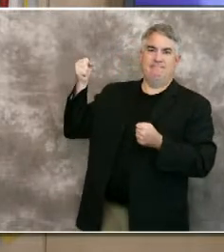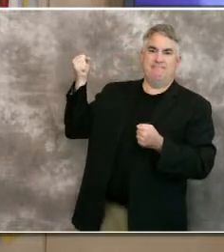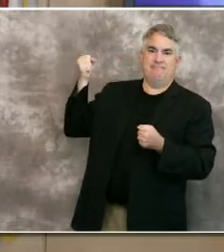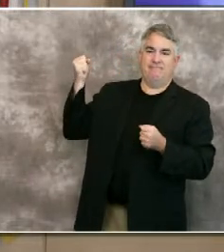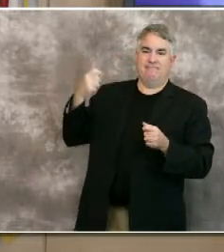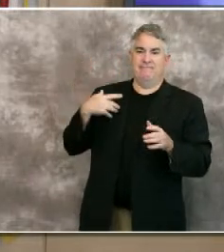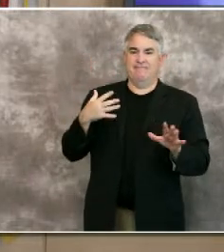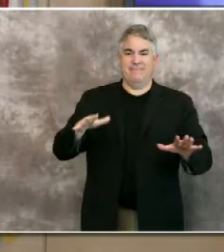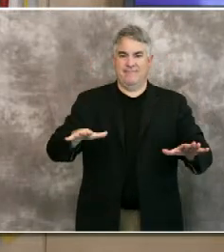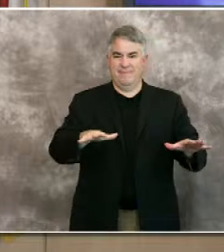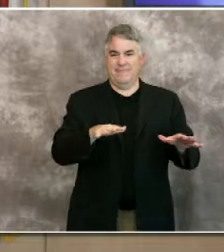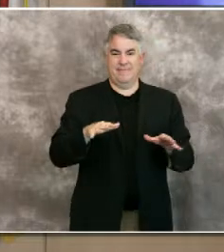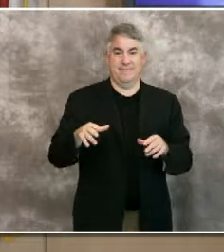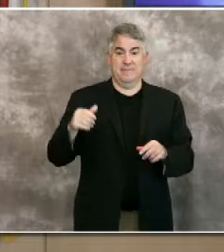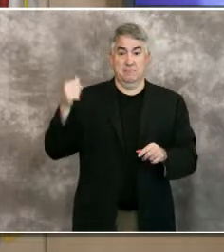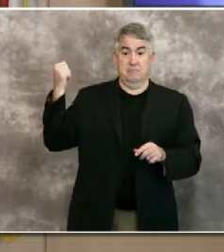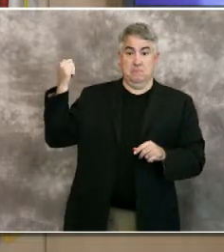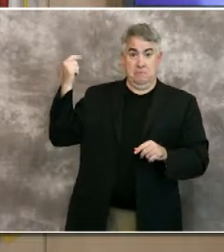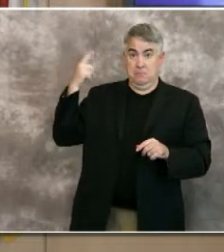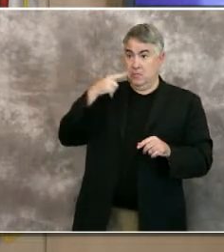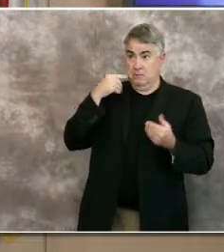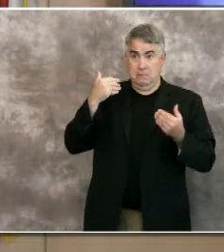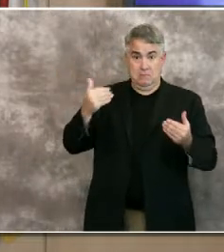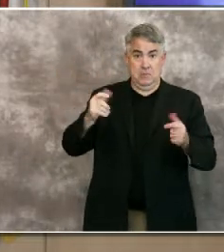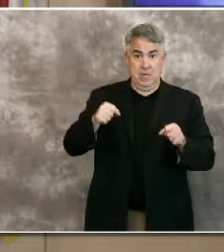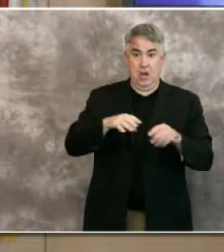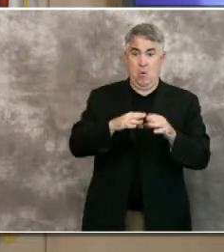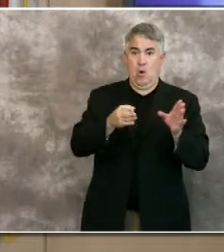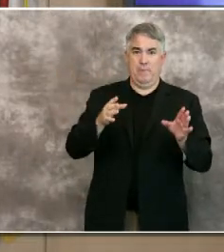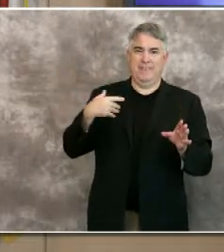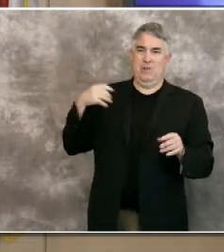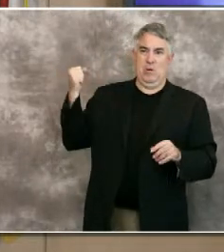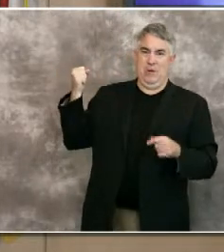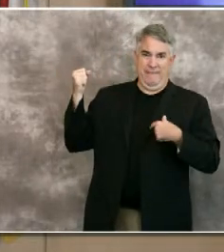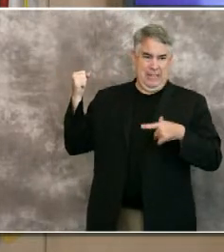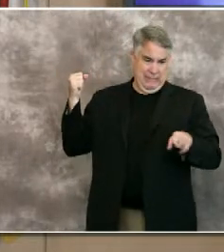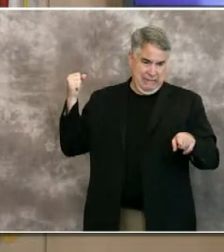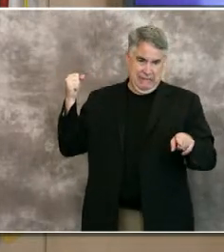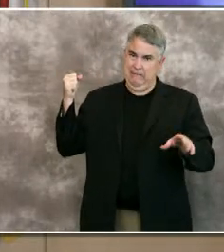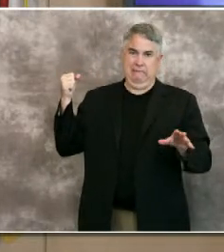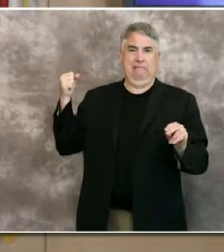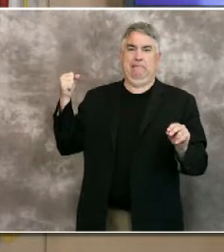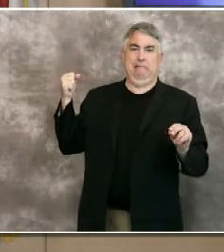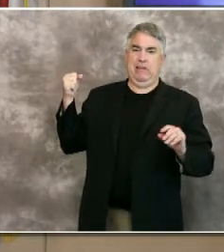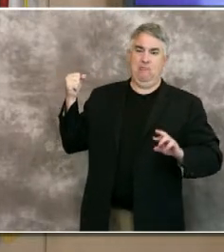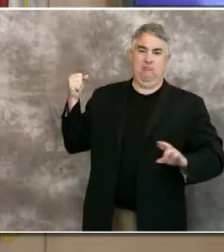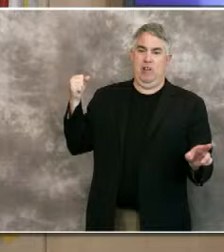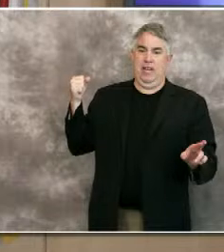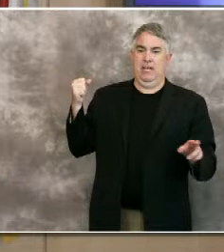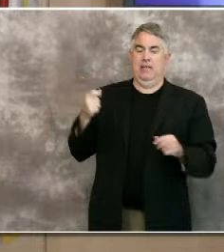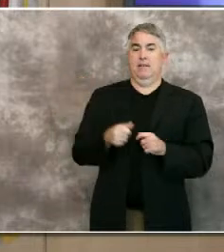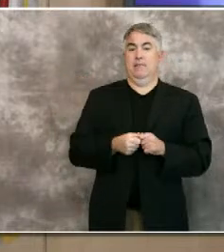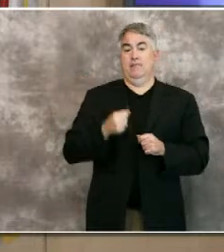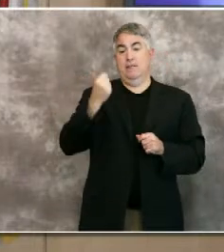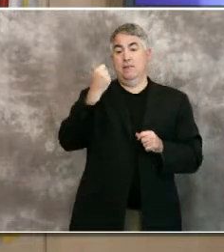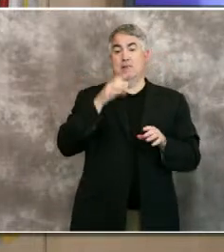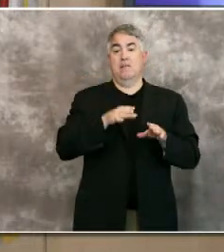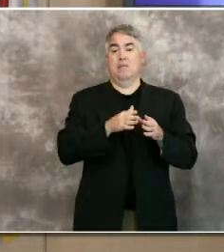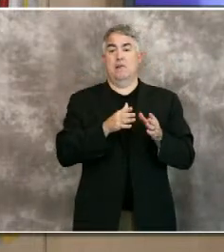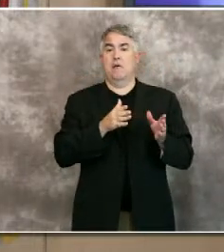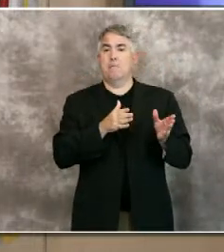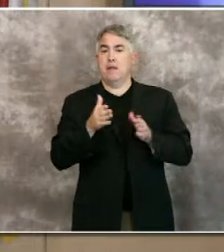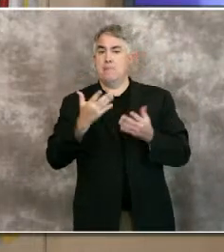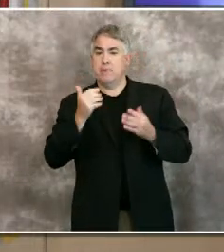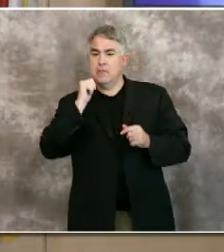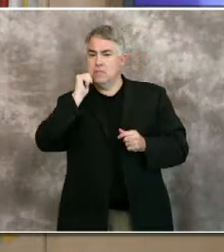the community outbreaks triggers. Those entities that are planning to open tomorrow will be open and able to open tomorrow, but any additional